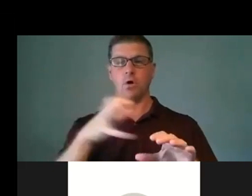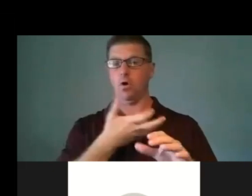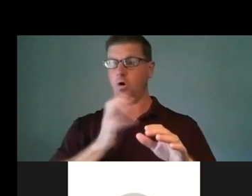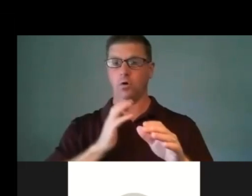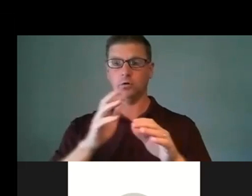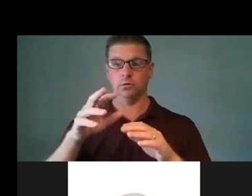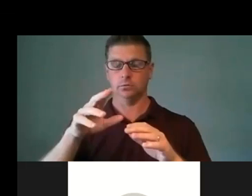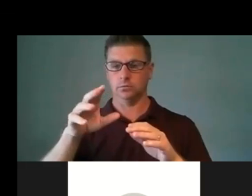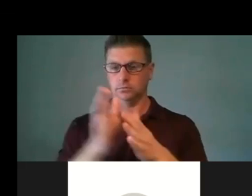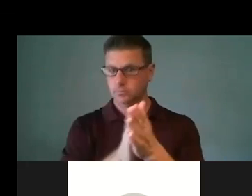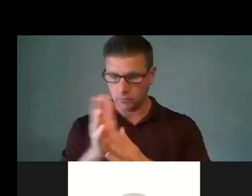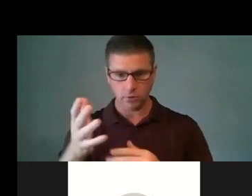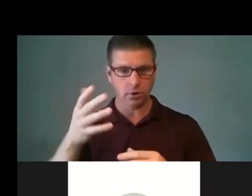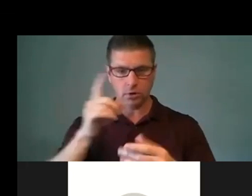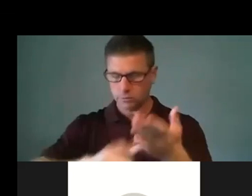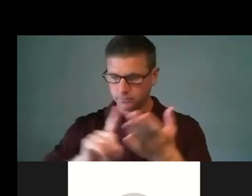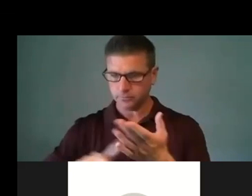struck a good deal for the city of Pittsburgh.